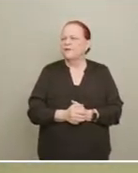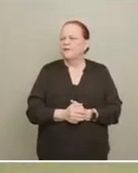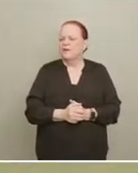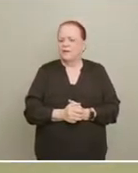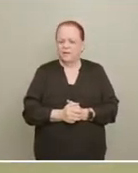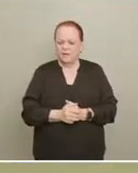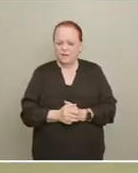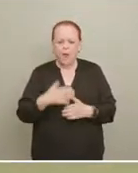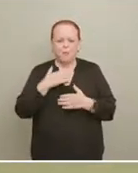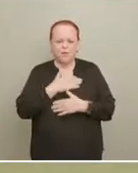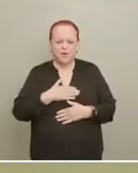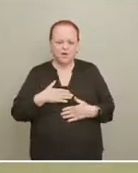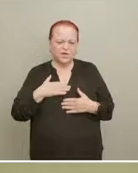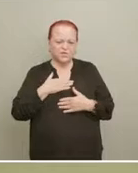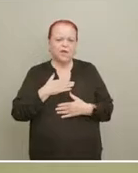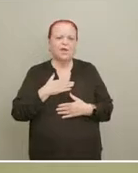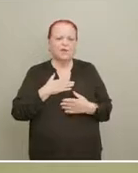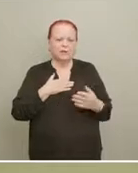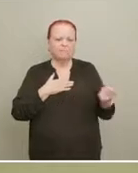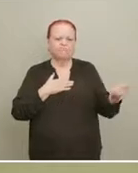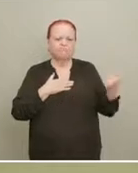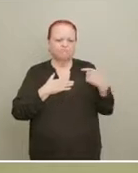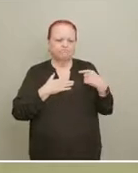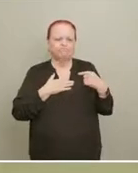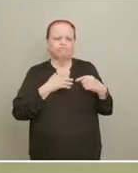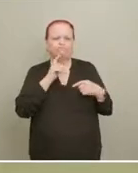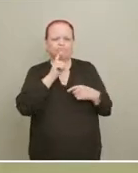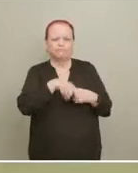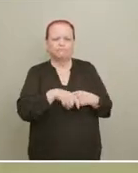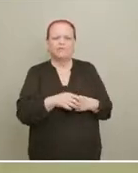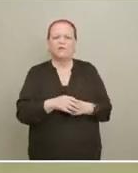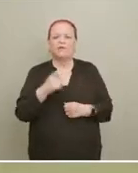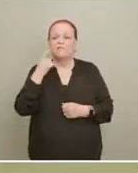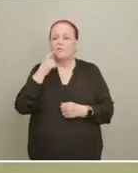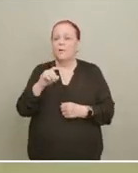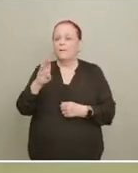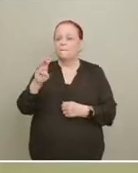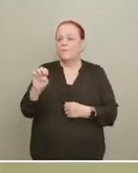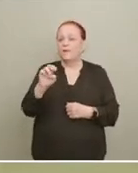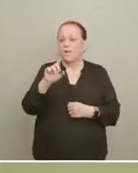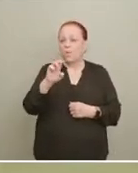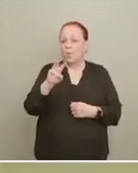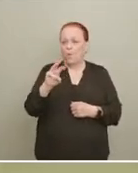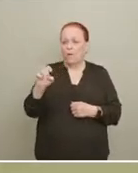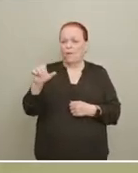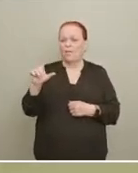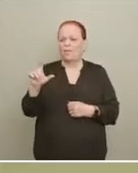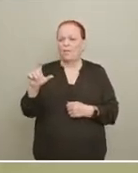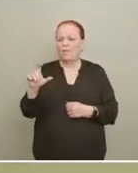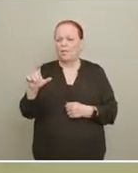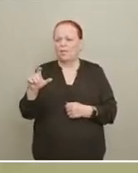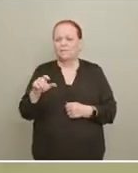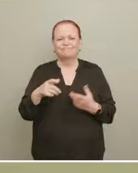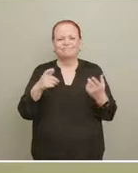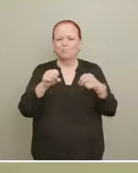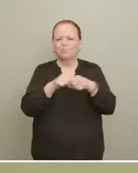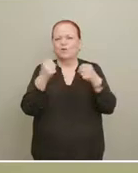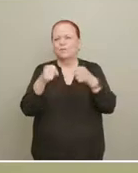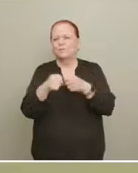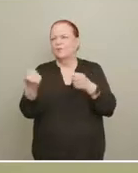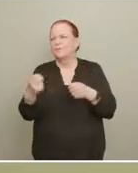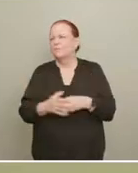Yeah, I appreciate you guys allowing follow-up. For the Be Well people, more specific on 4,000